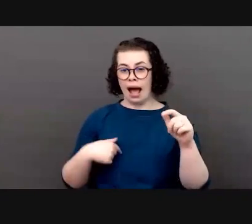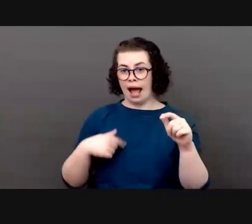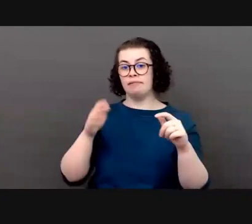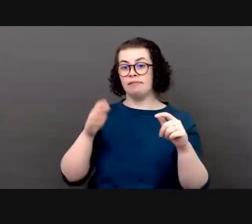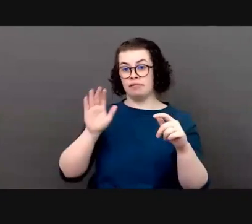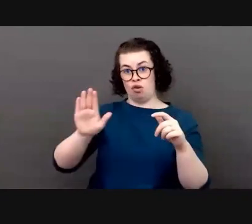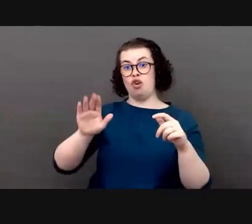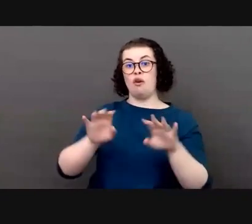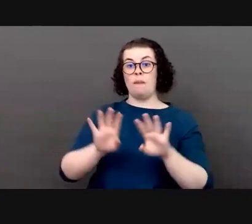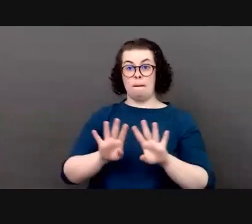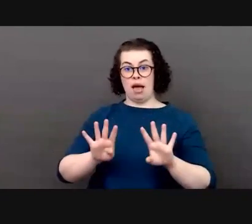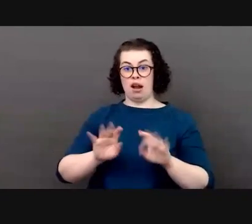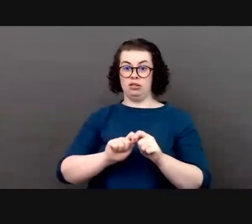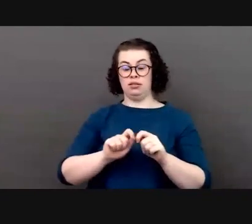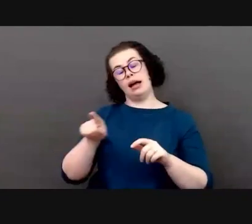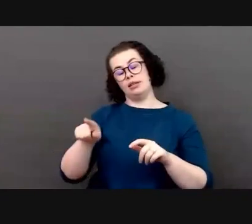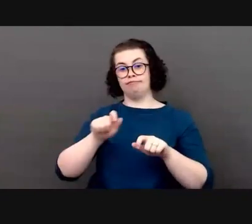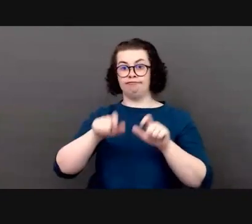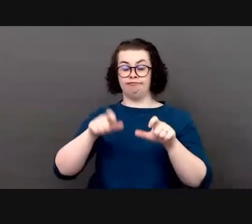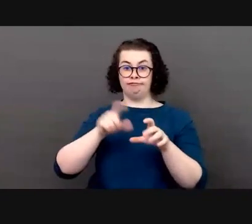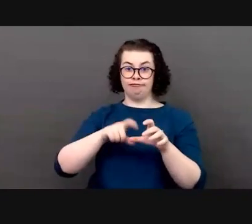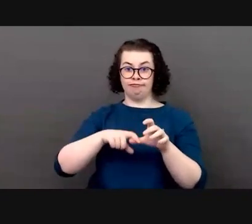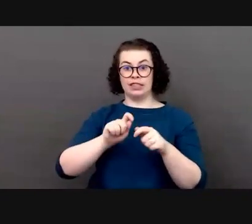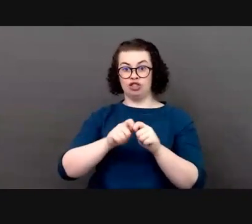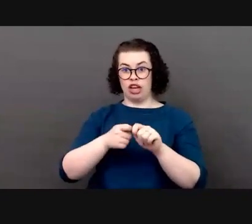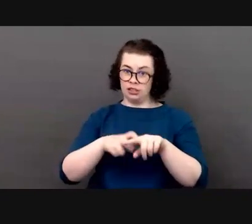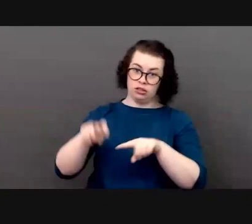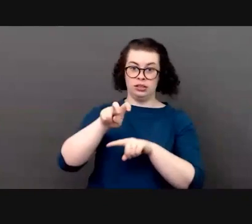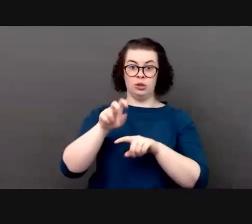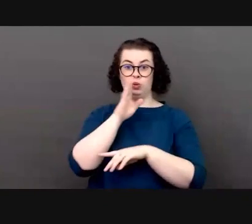that. Can you speak now, Katerina?